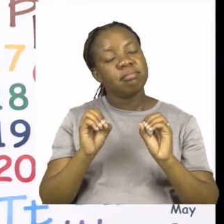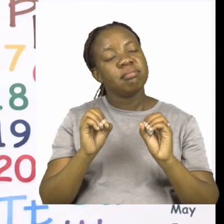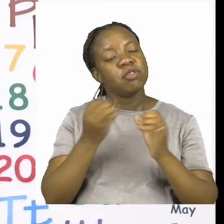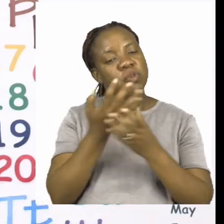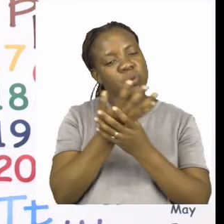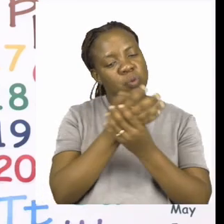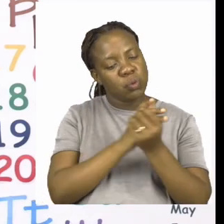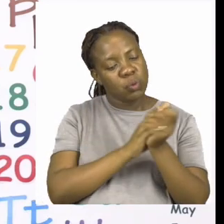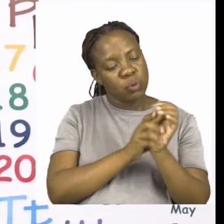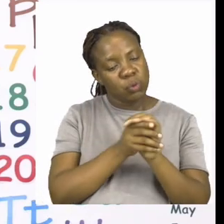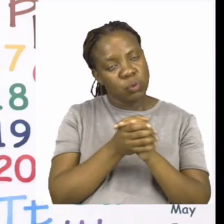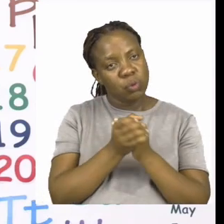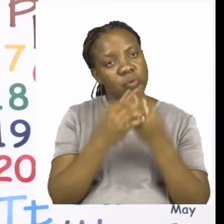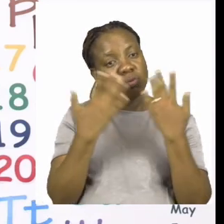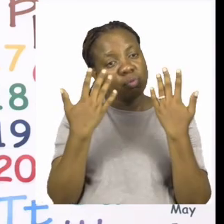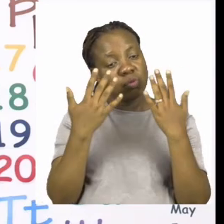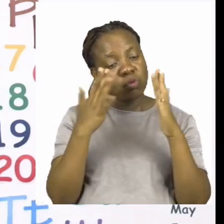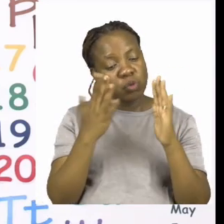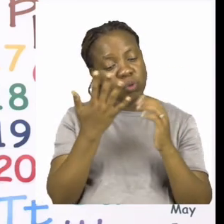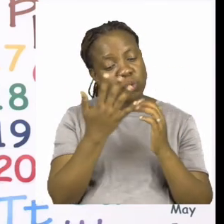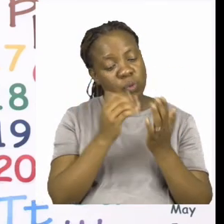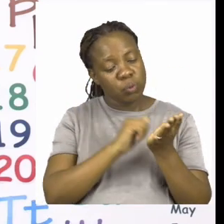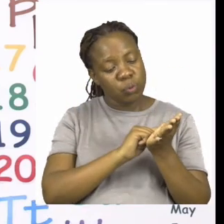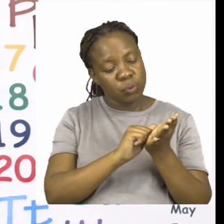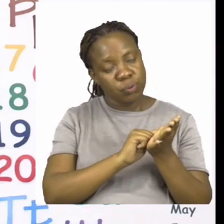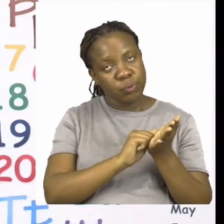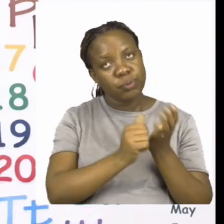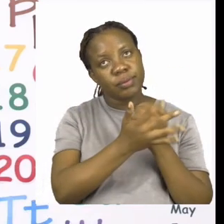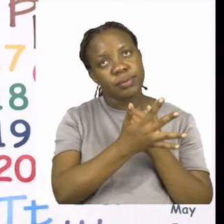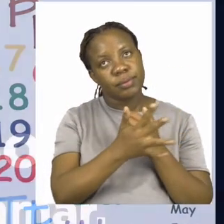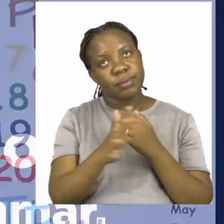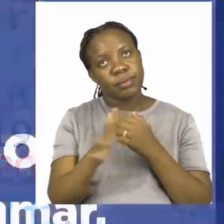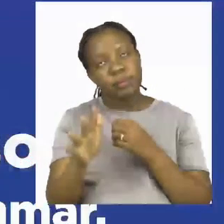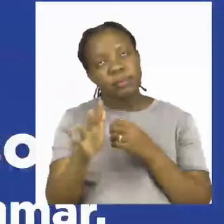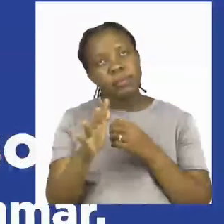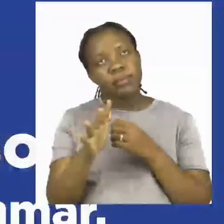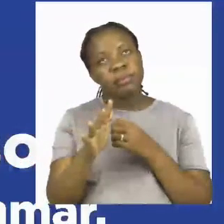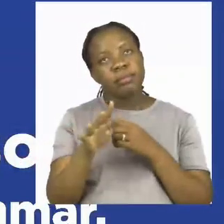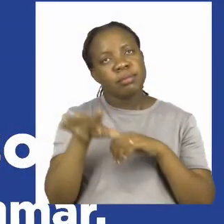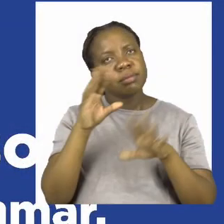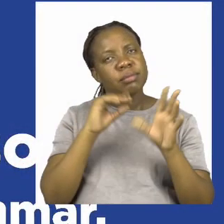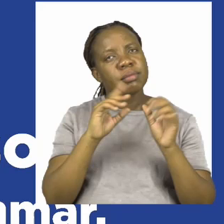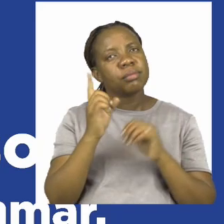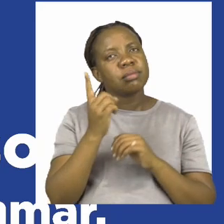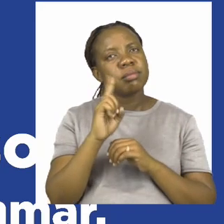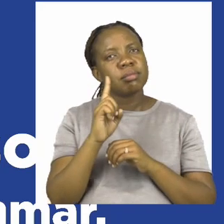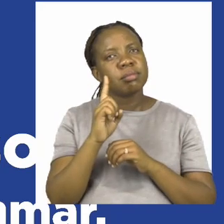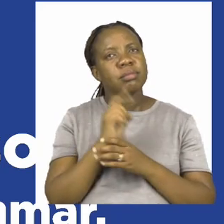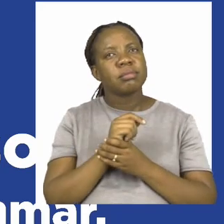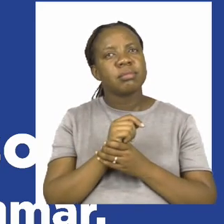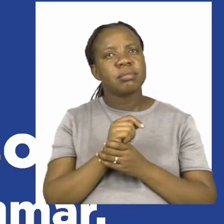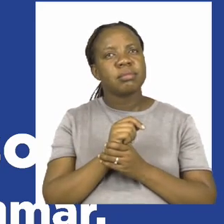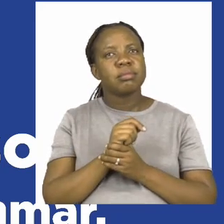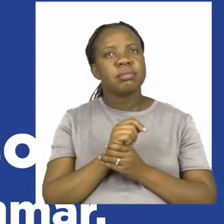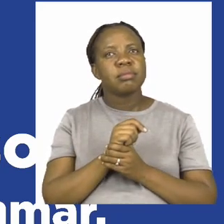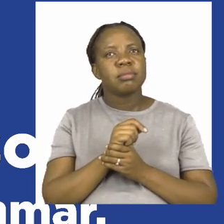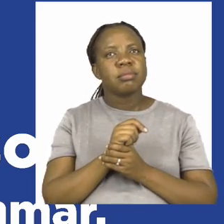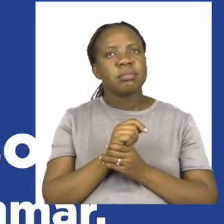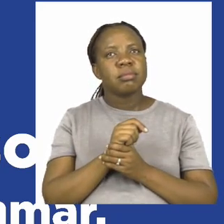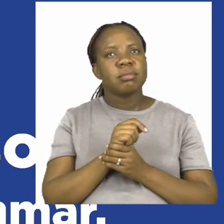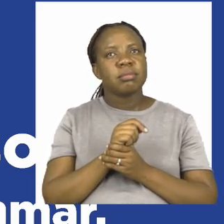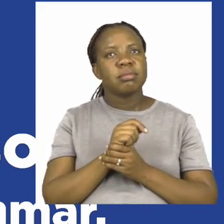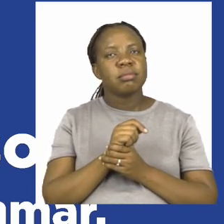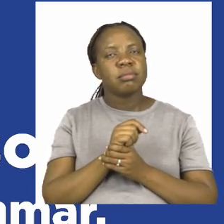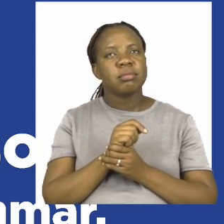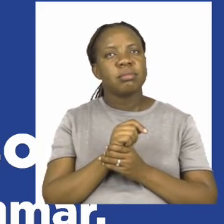with soap and water. Now, let's see what we are going to learn about today. Today we'll